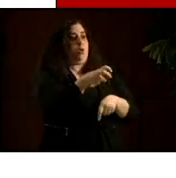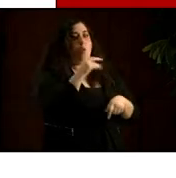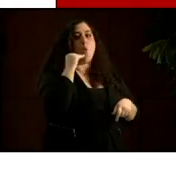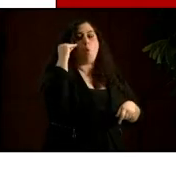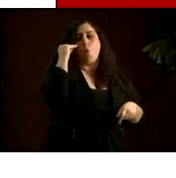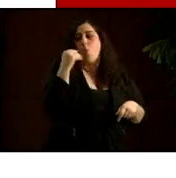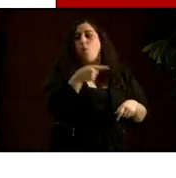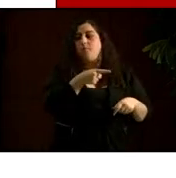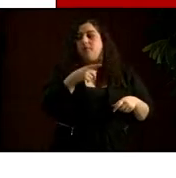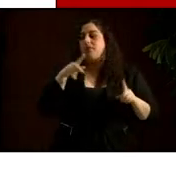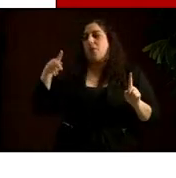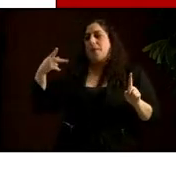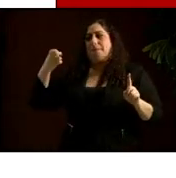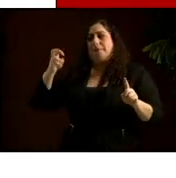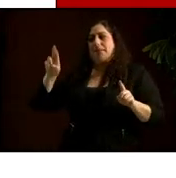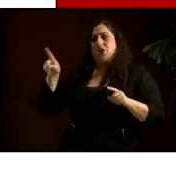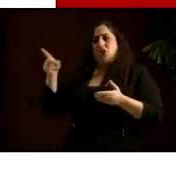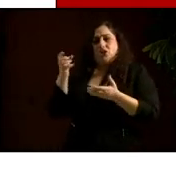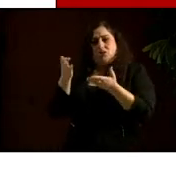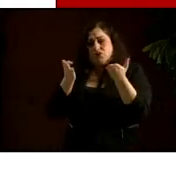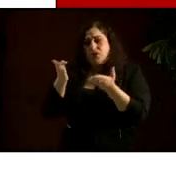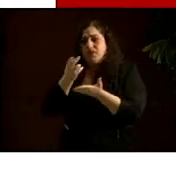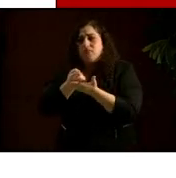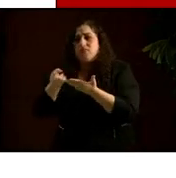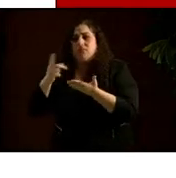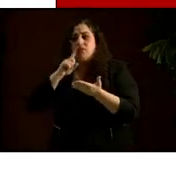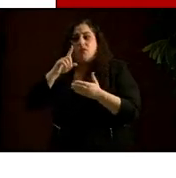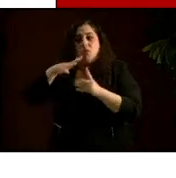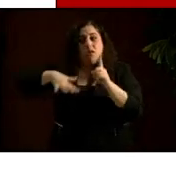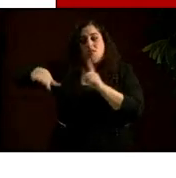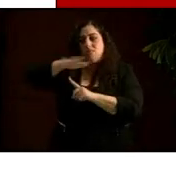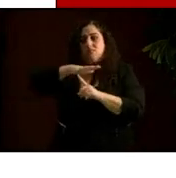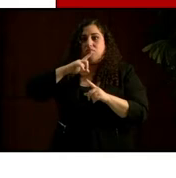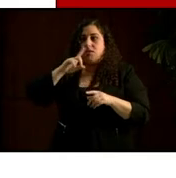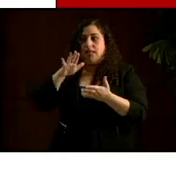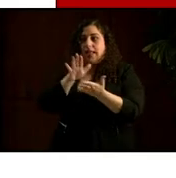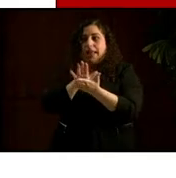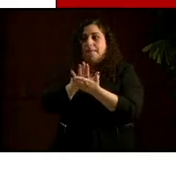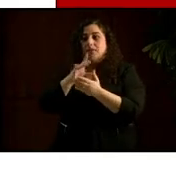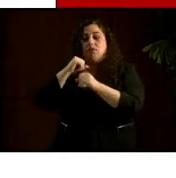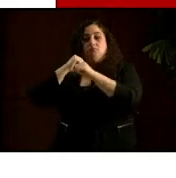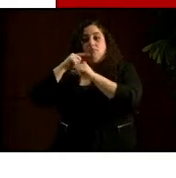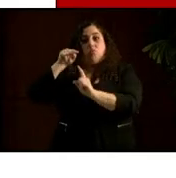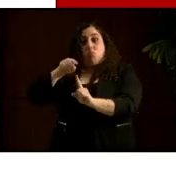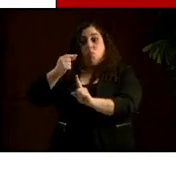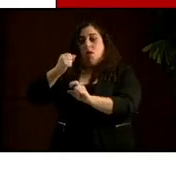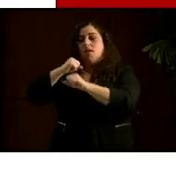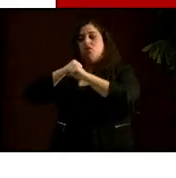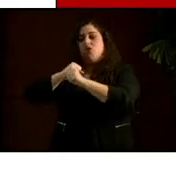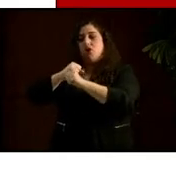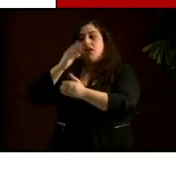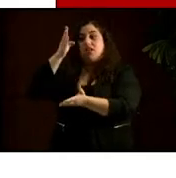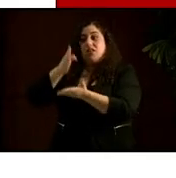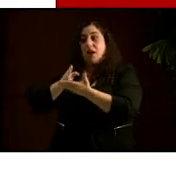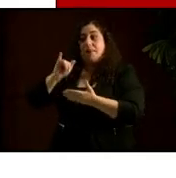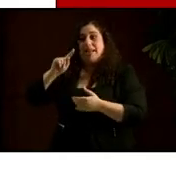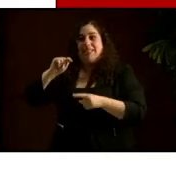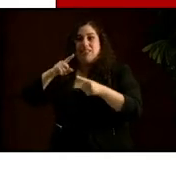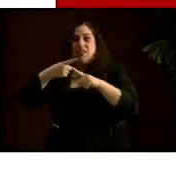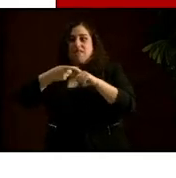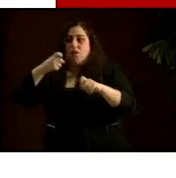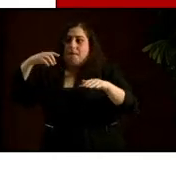across campus, though, especially on critical matters of security, and he has helped to fend off IT breaches and fraud all year long. Thank you,